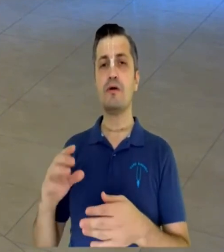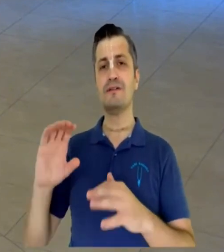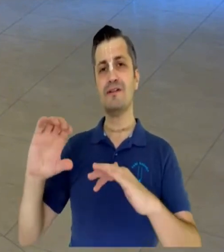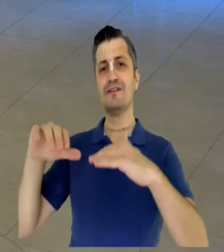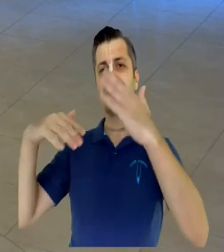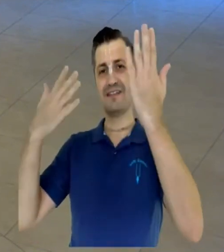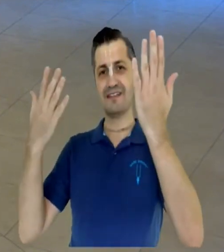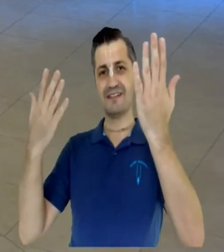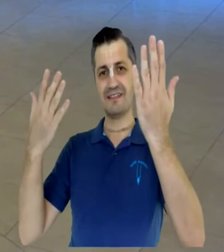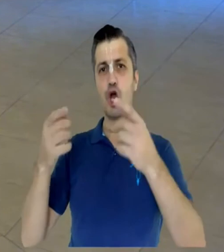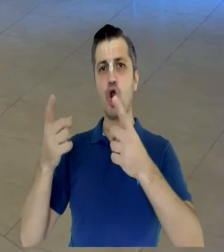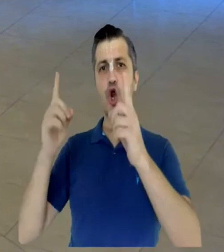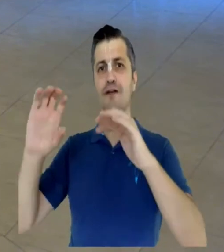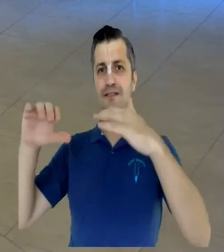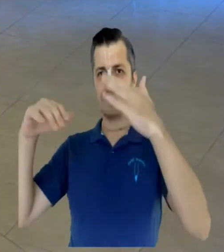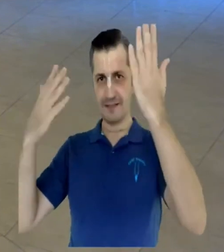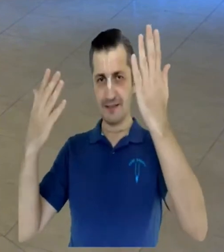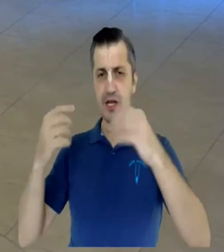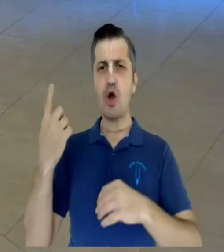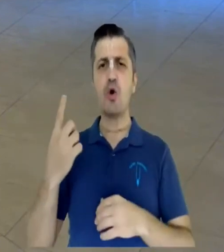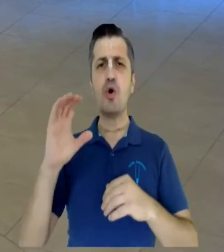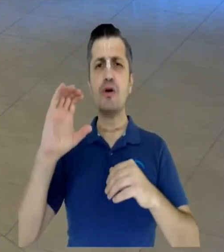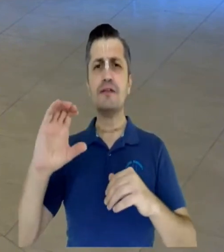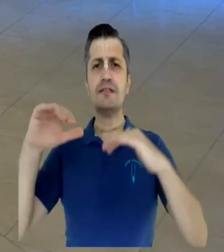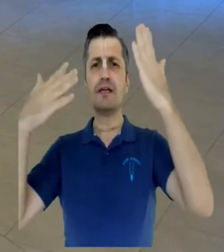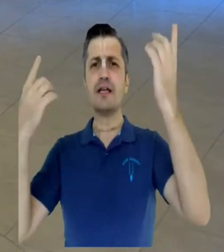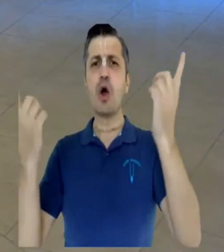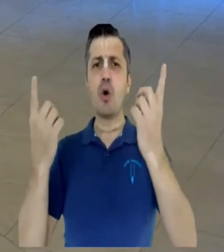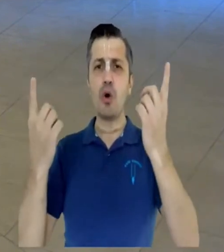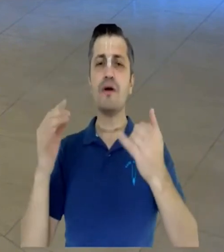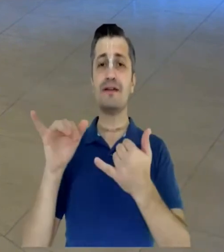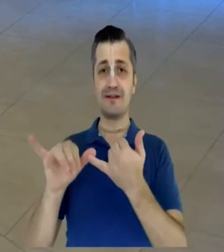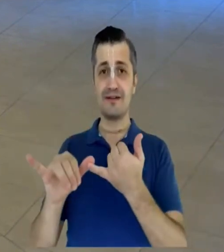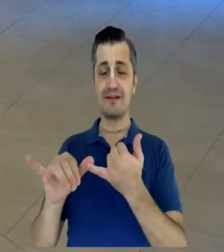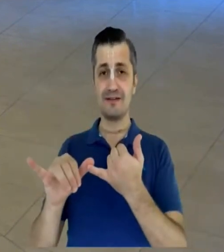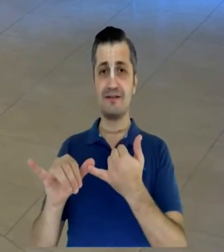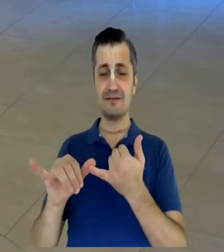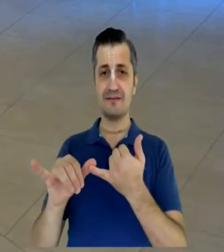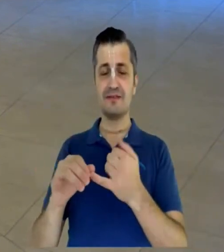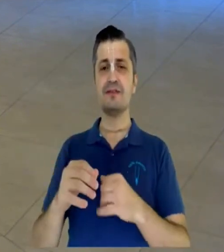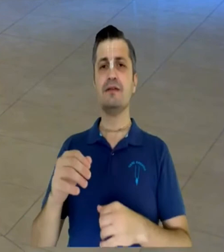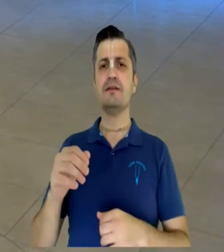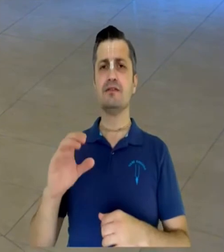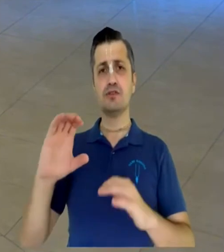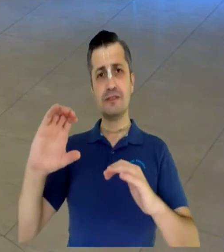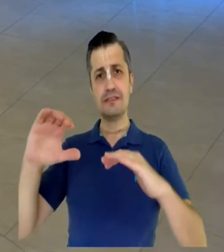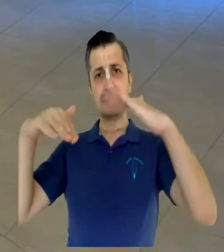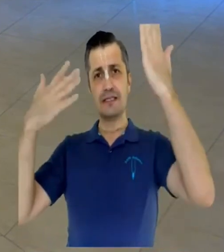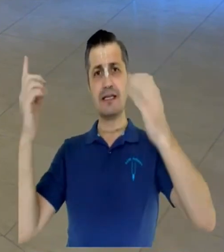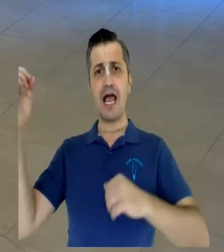manifested here over 500 years ago. So this is actually the Sankirtan